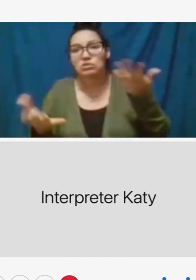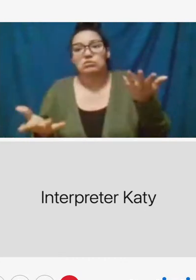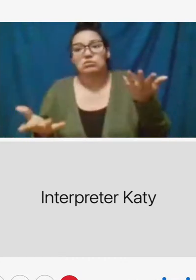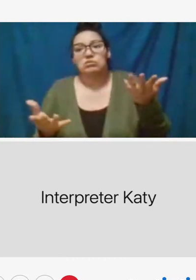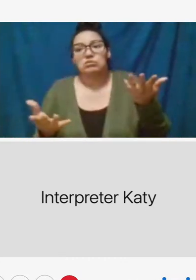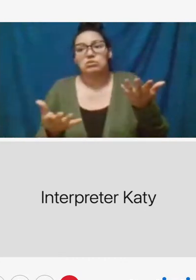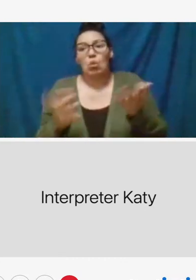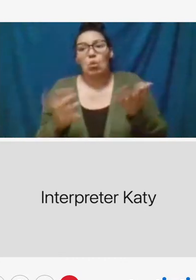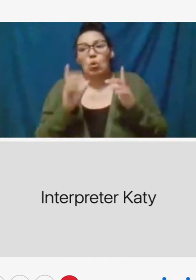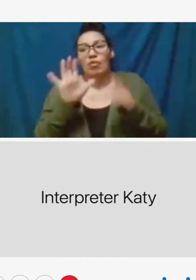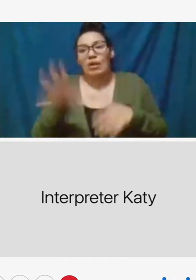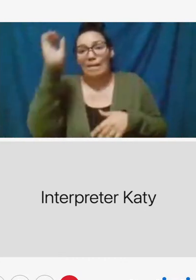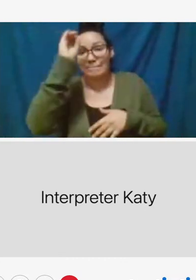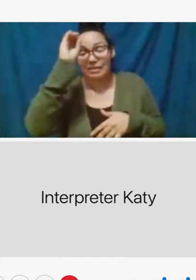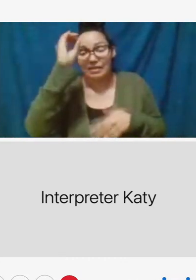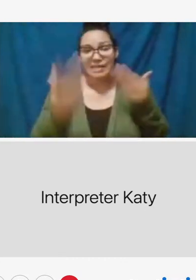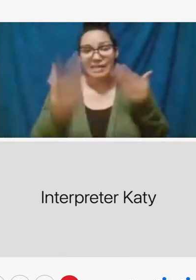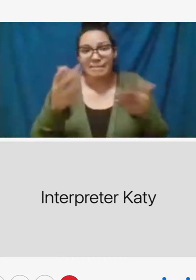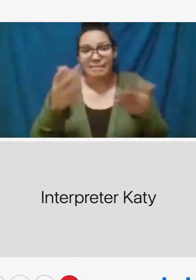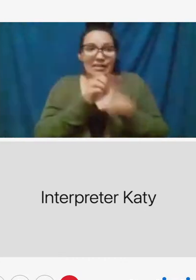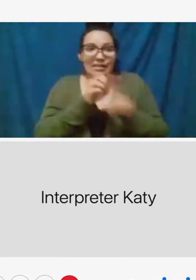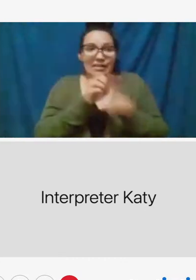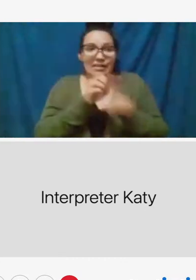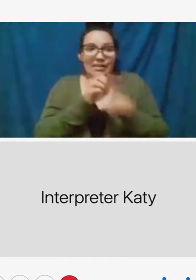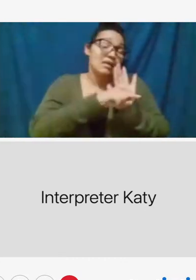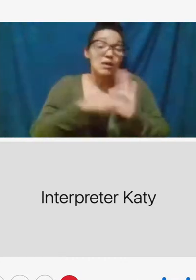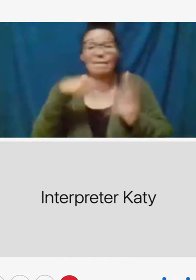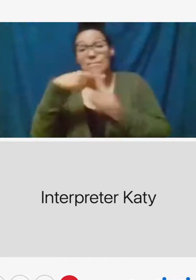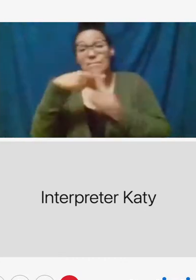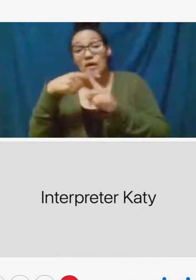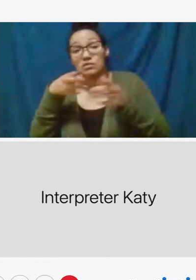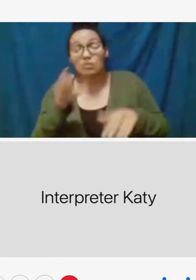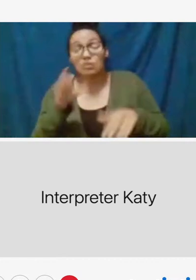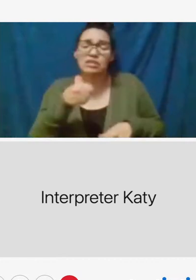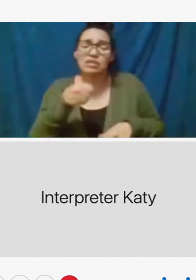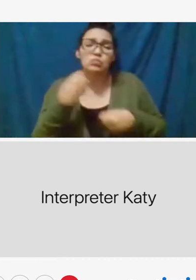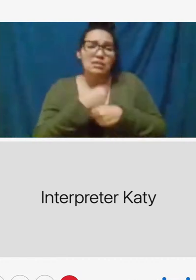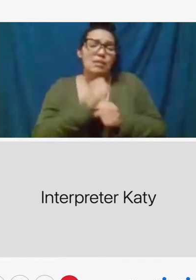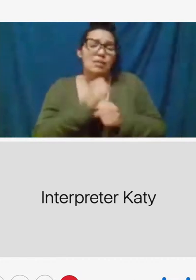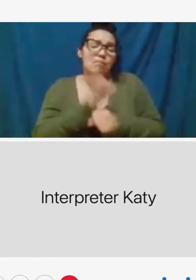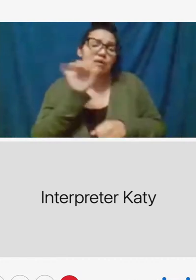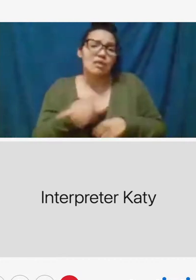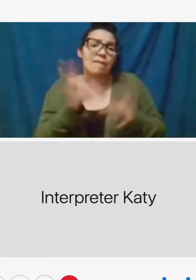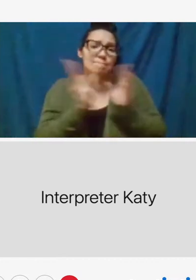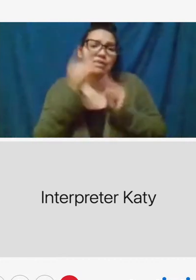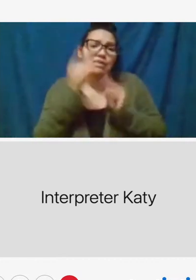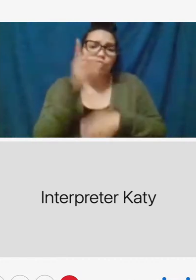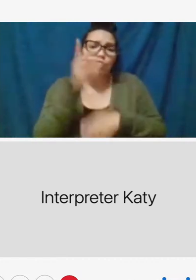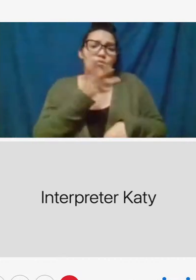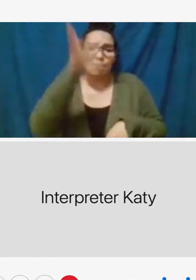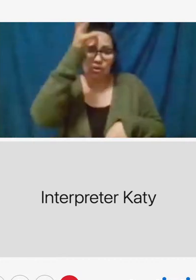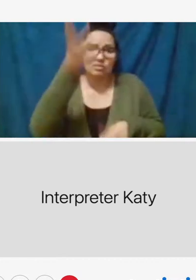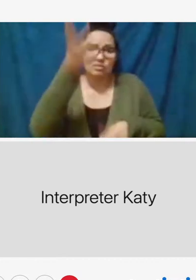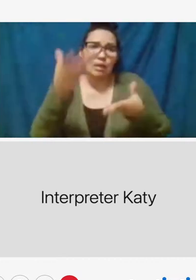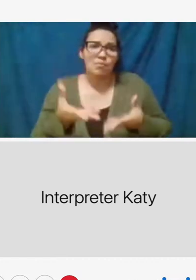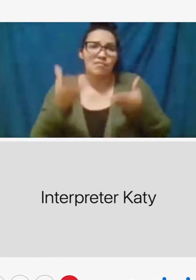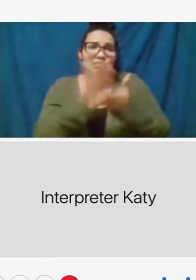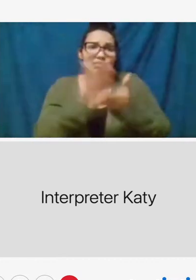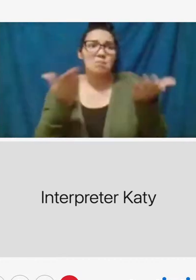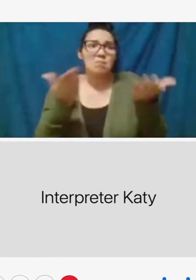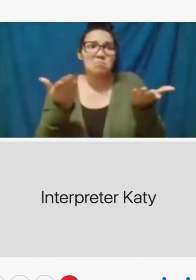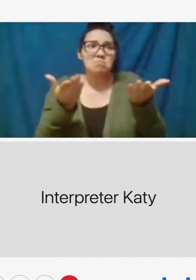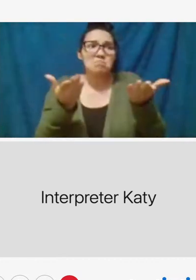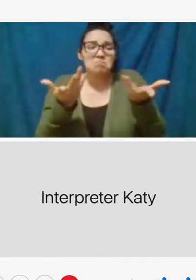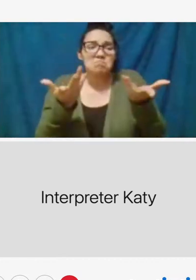impact them in a negative or positive way so yes we can create that a meeting for parents to provide some input